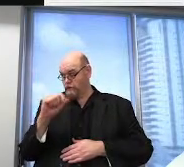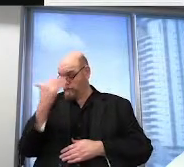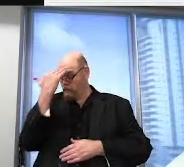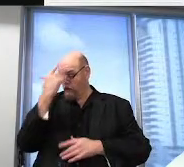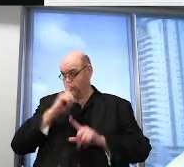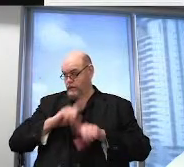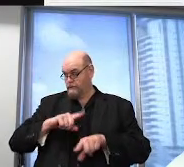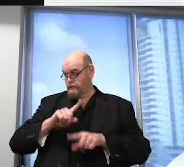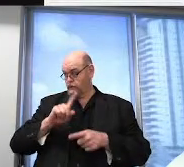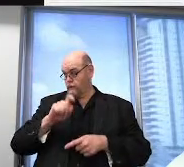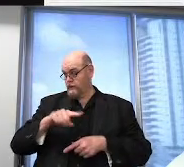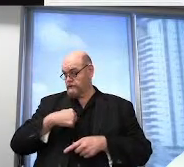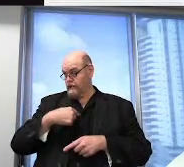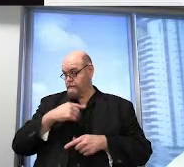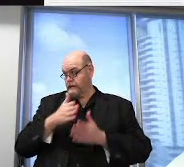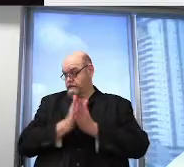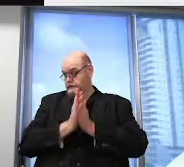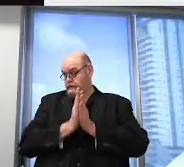Answer to the question.